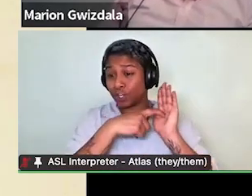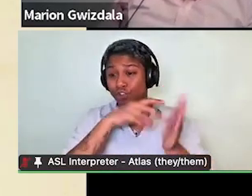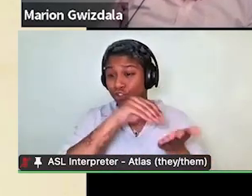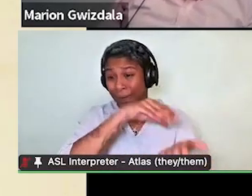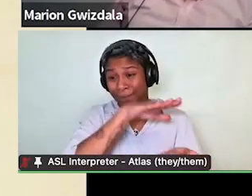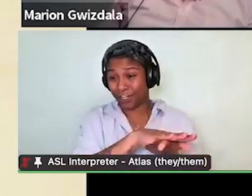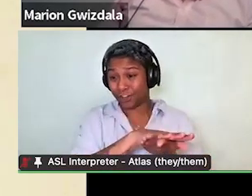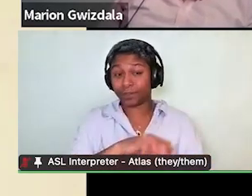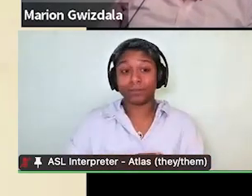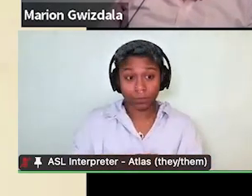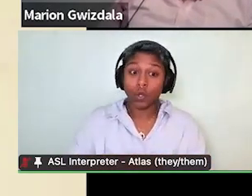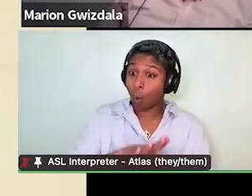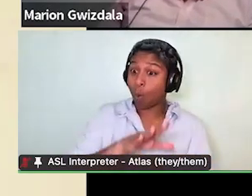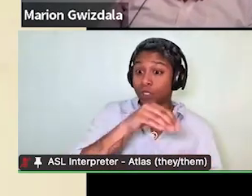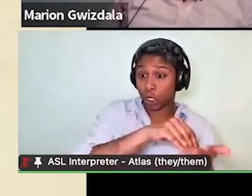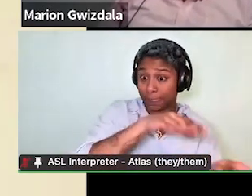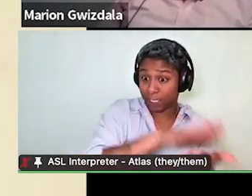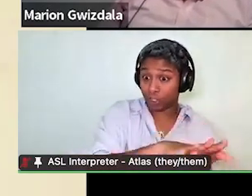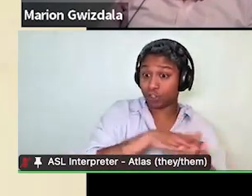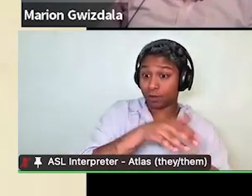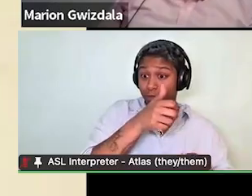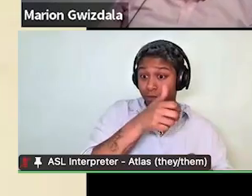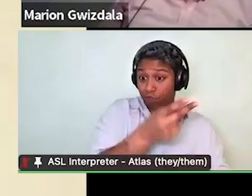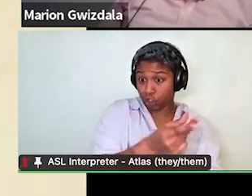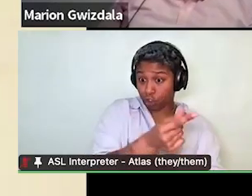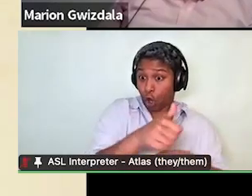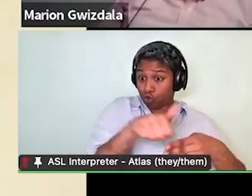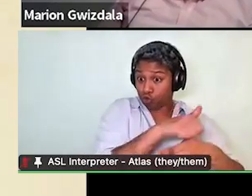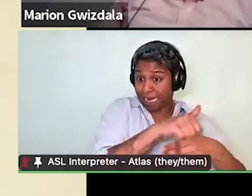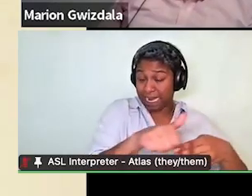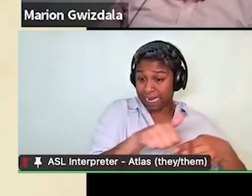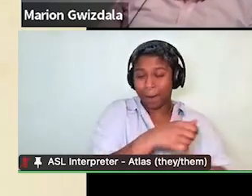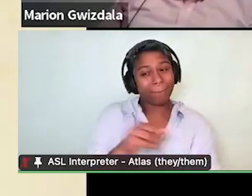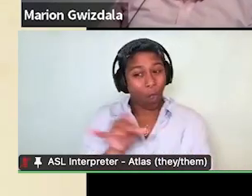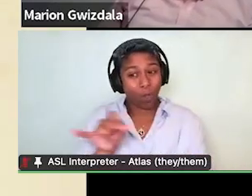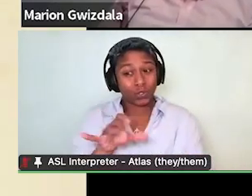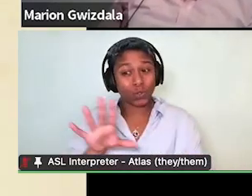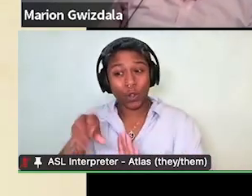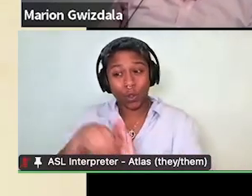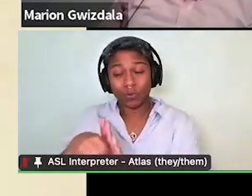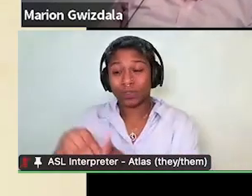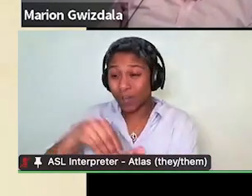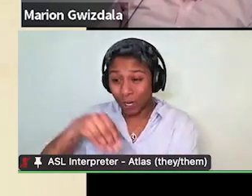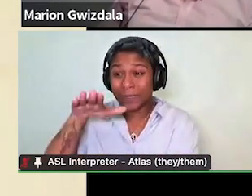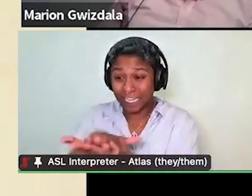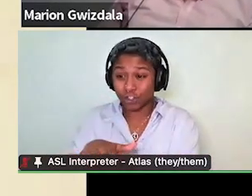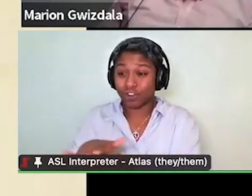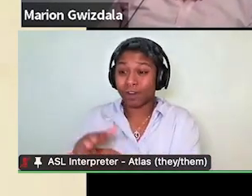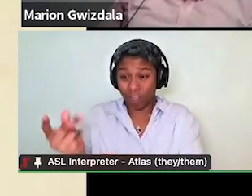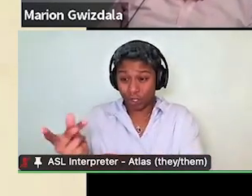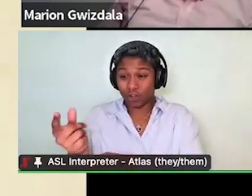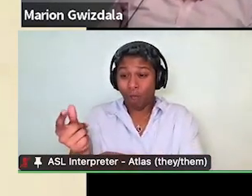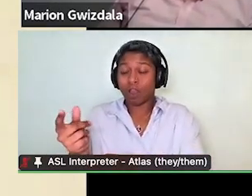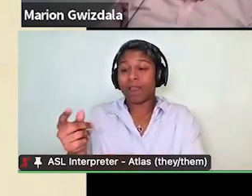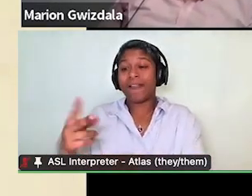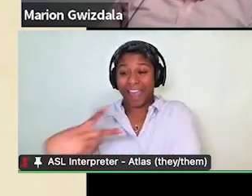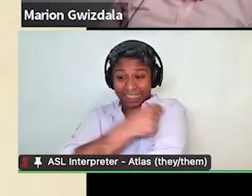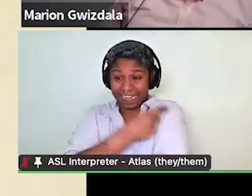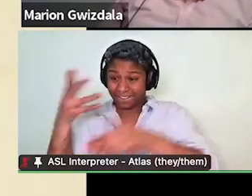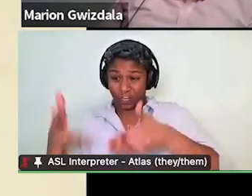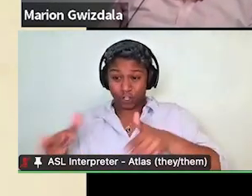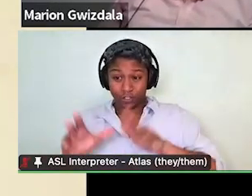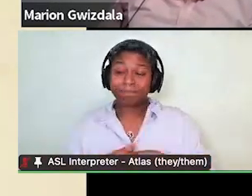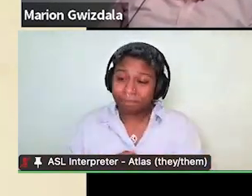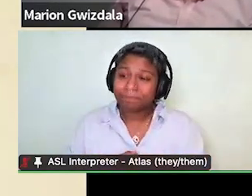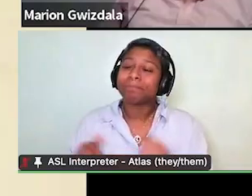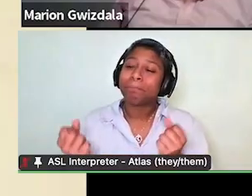trained, but it also includes documentation that the dog has been vaccinated. There are many places that I've seen online